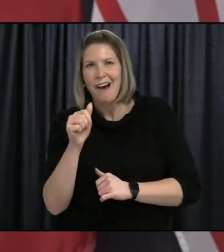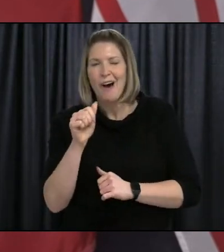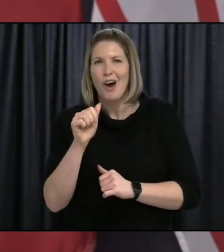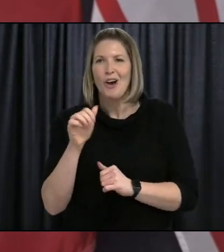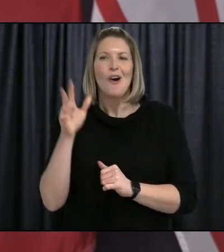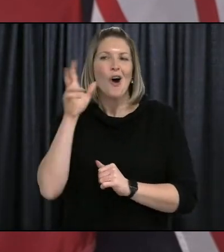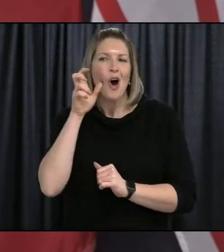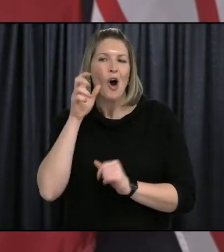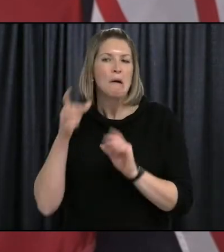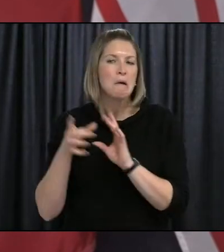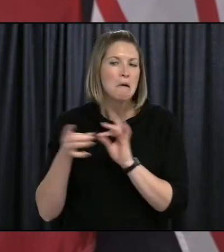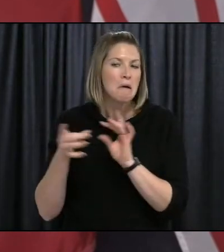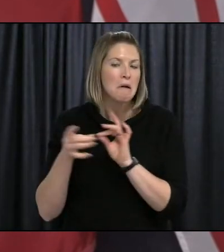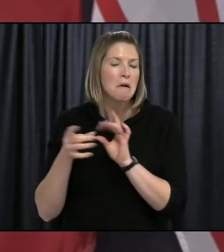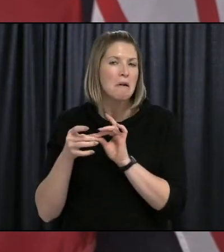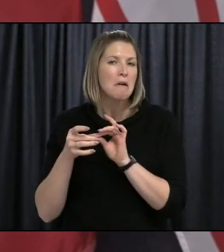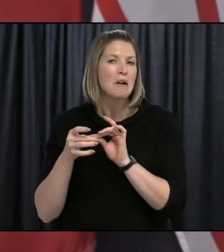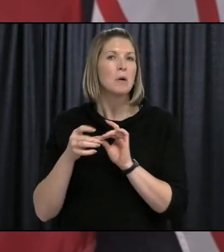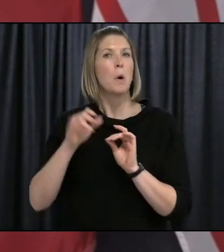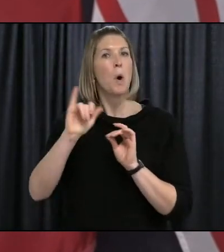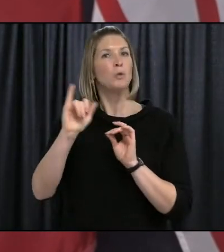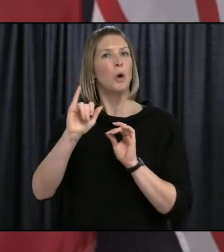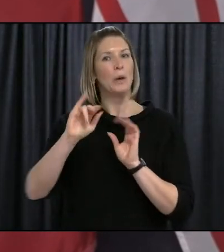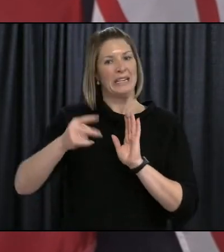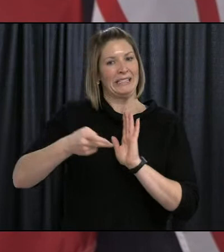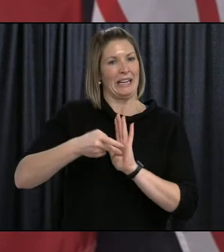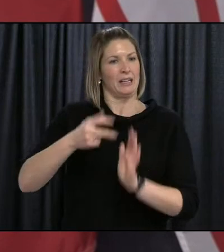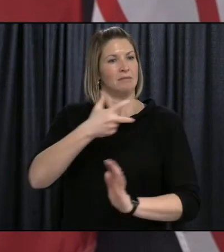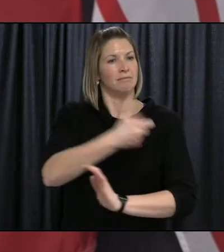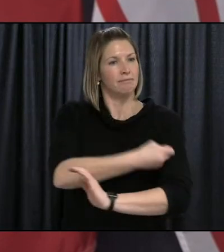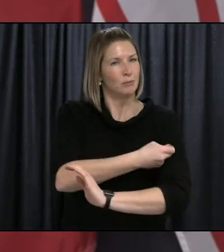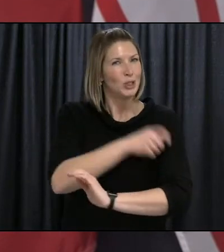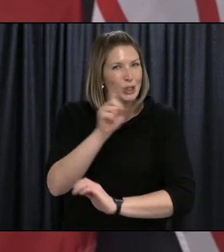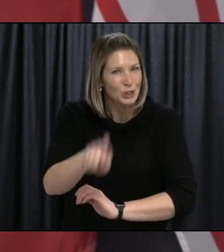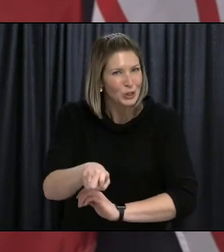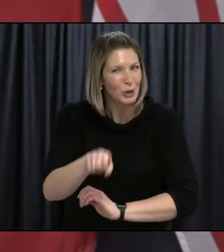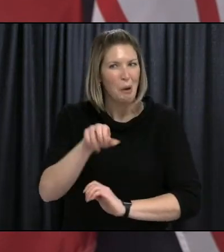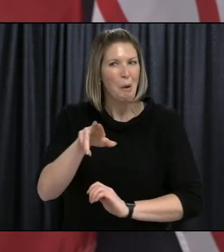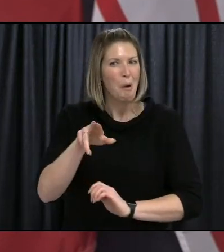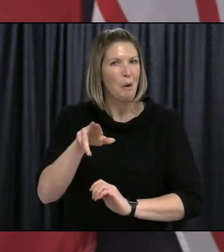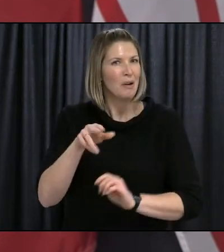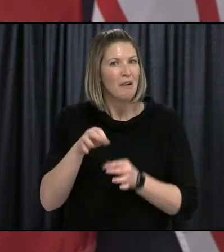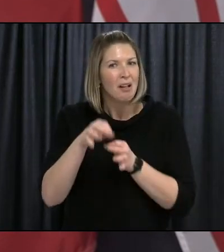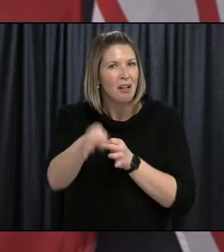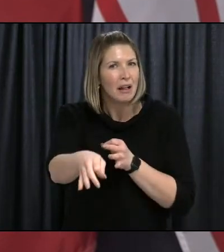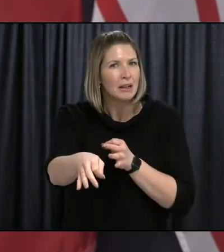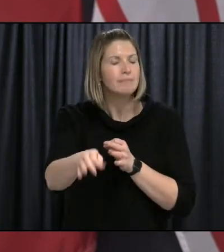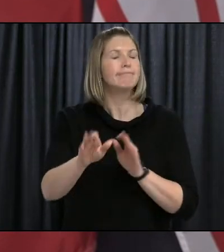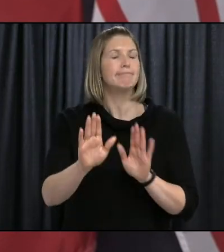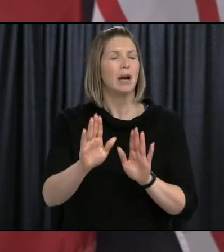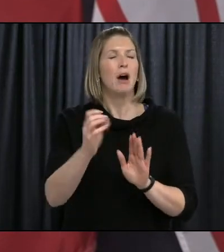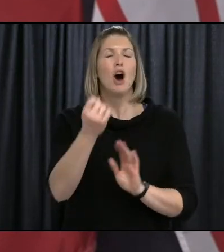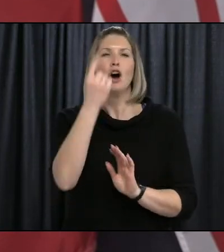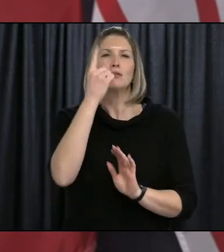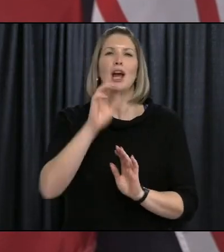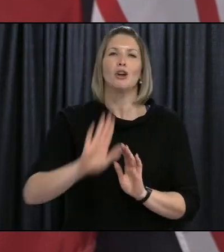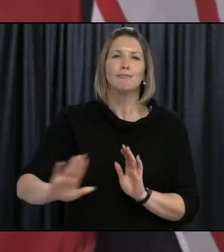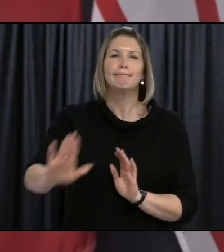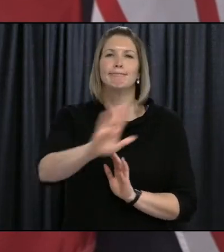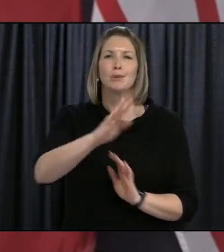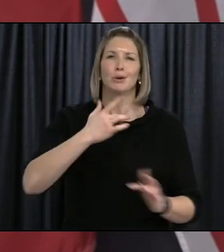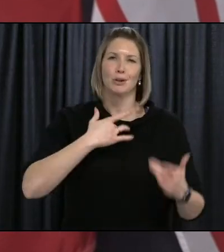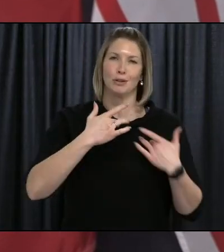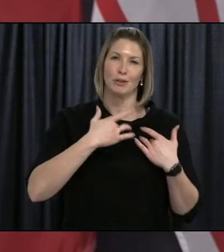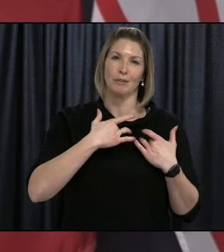about some associated with the second dose, and that's totally understandable. But as a physician, joined here by two